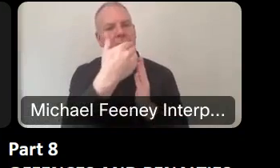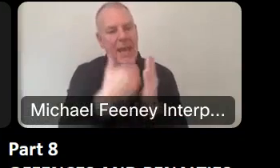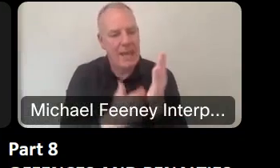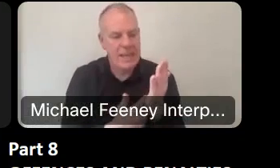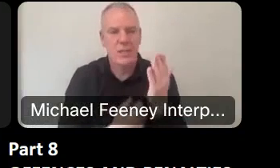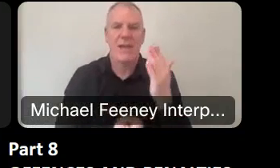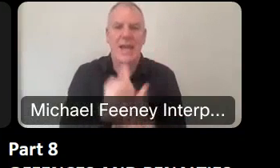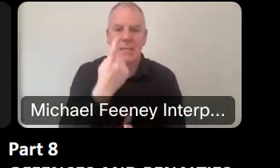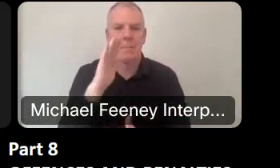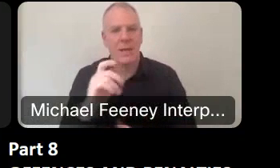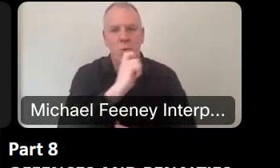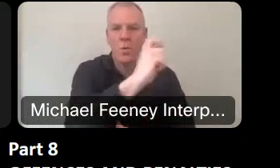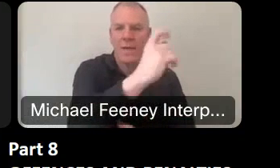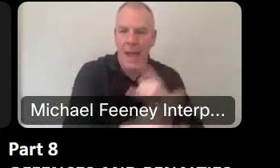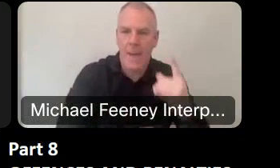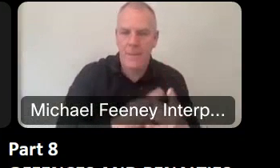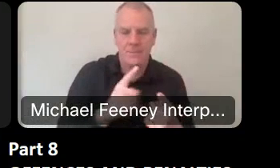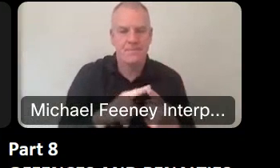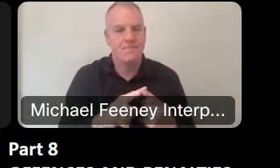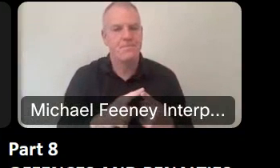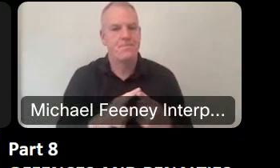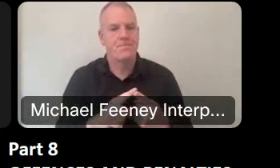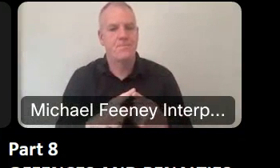notifiable incidents. And